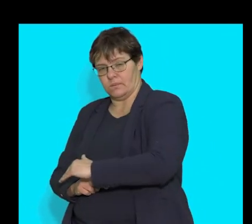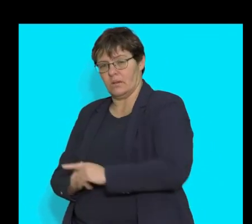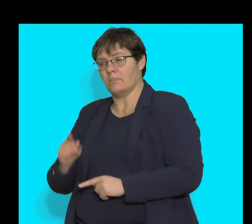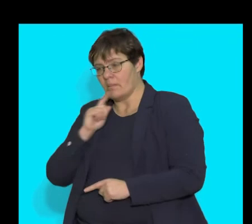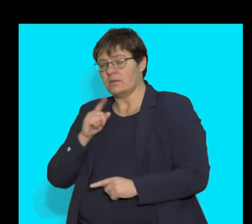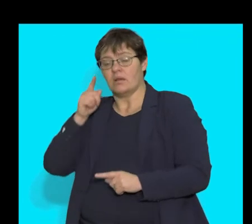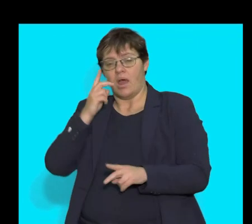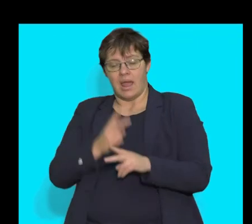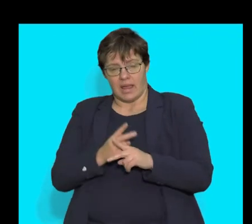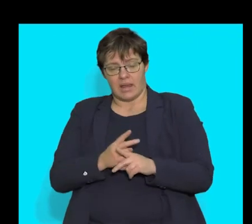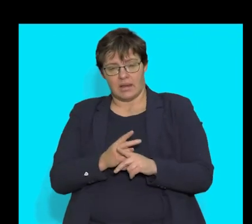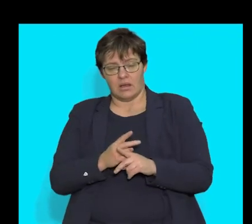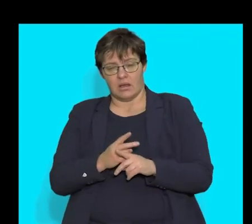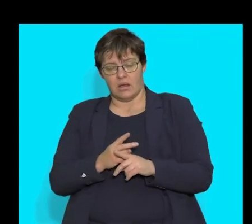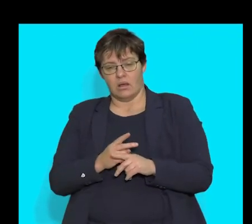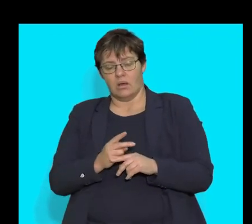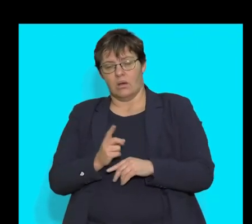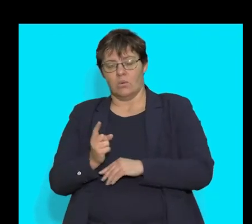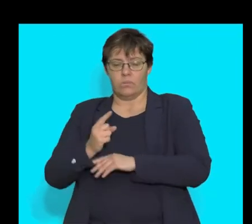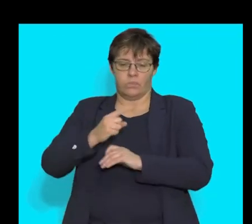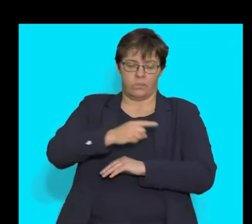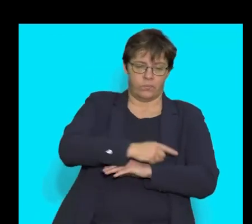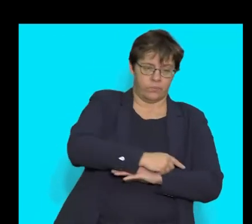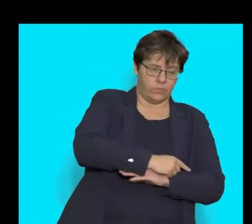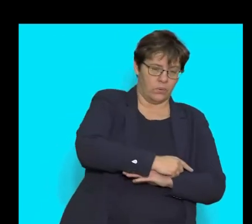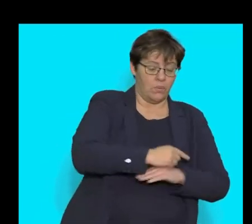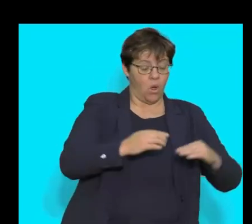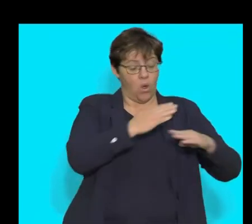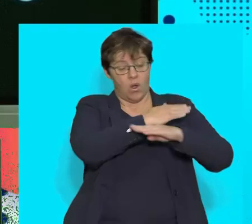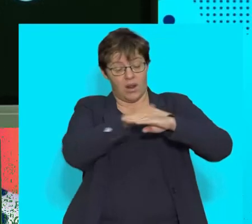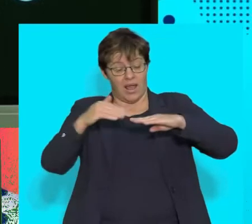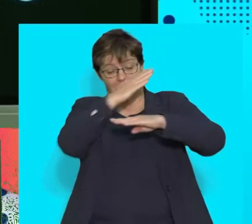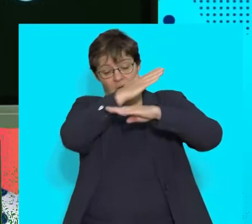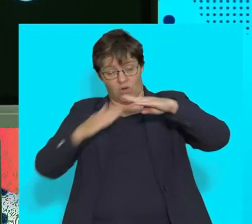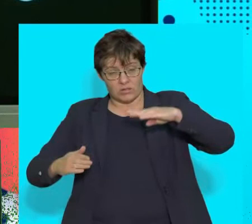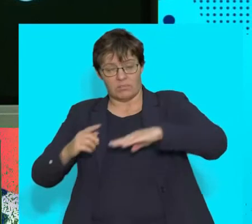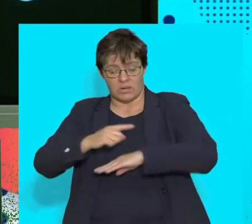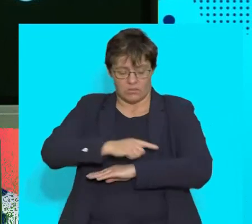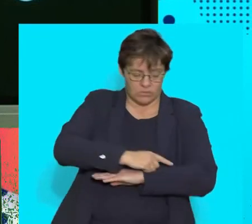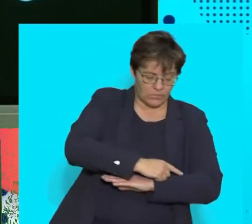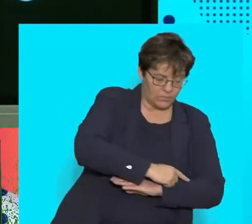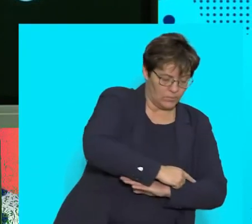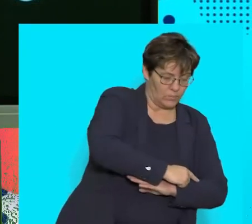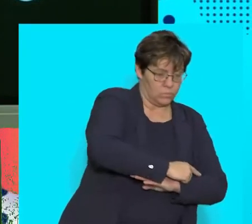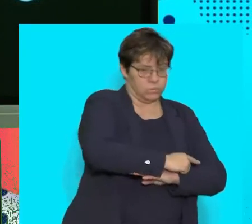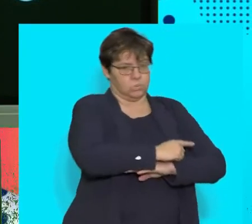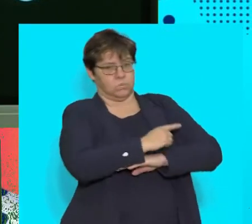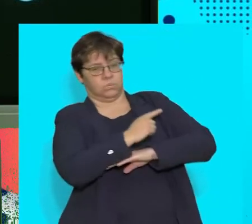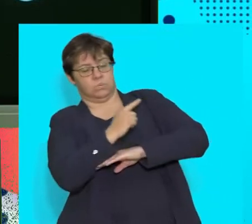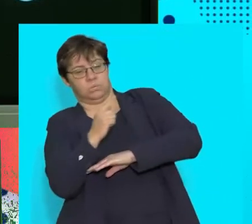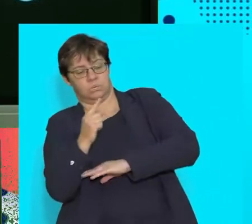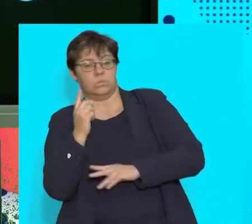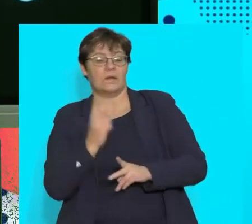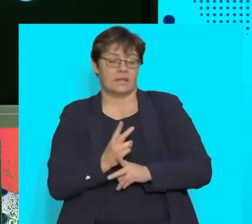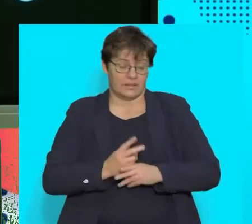up. And what's the difference? It's crossed the axis. So it's gone forward, slowing down, turned around and moved